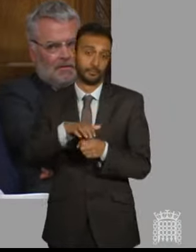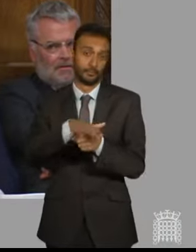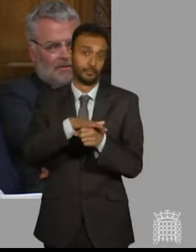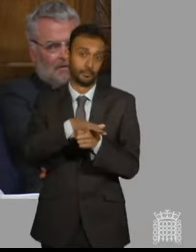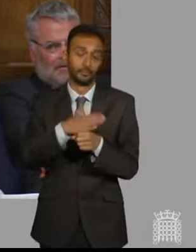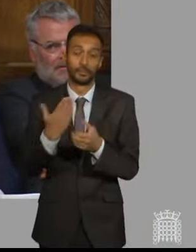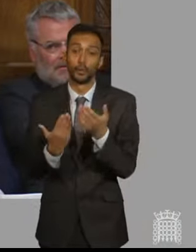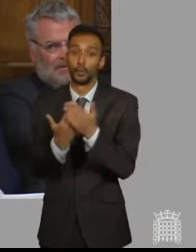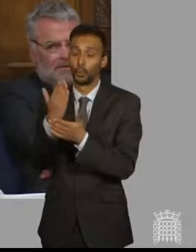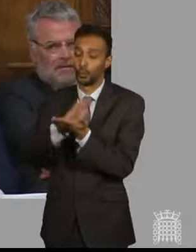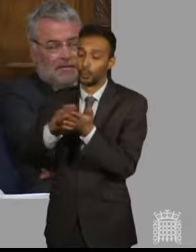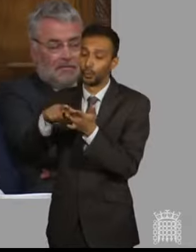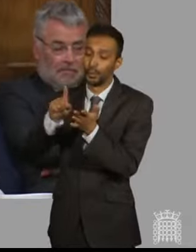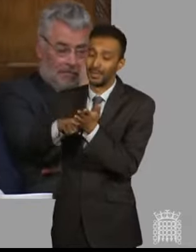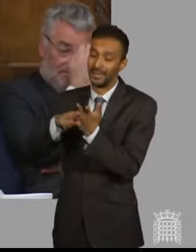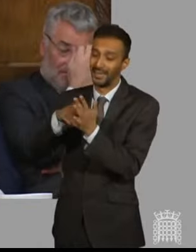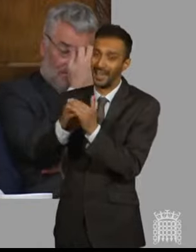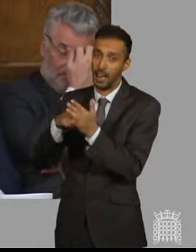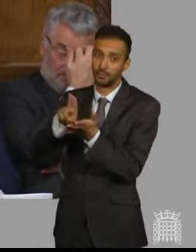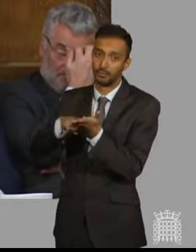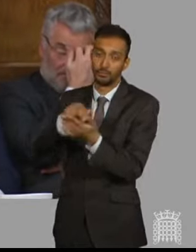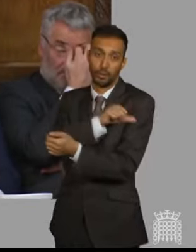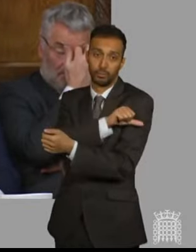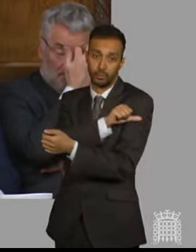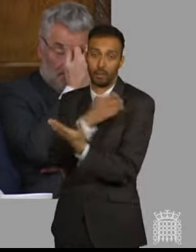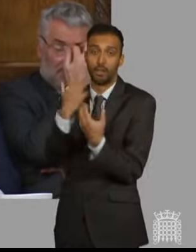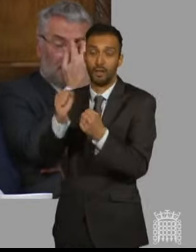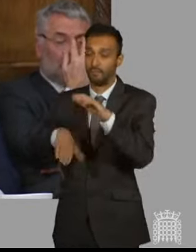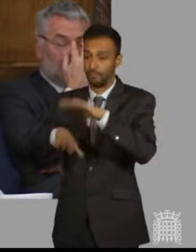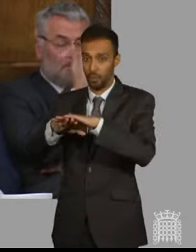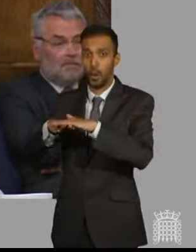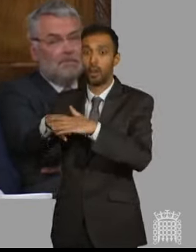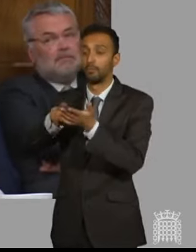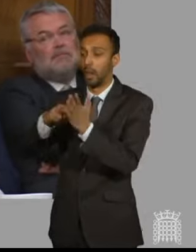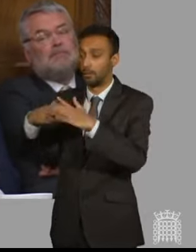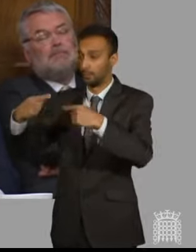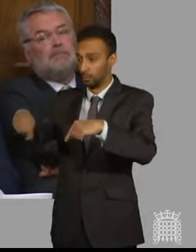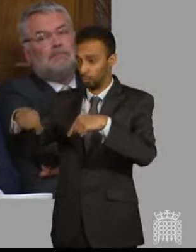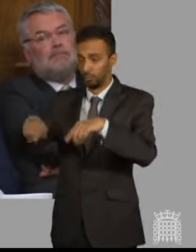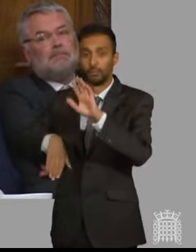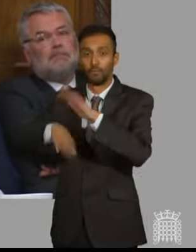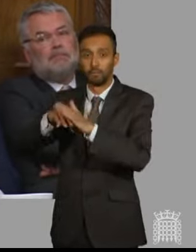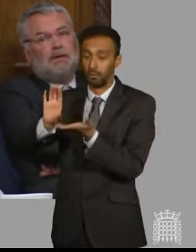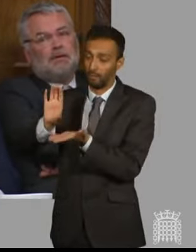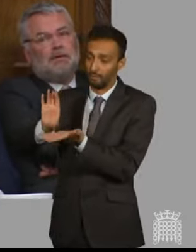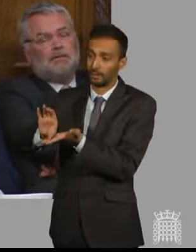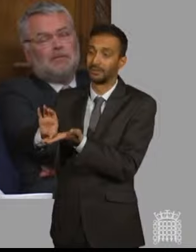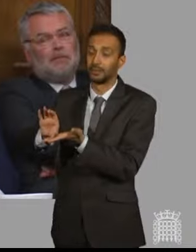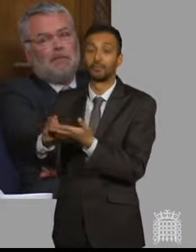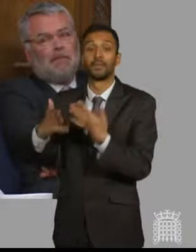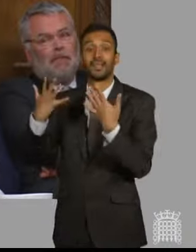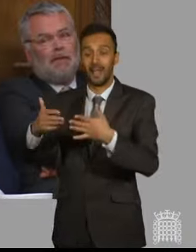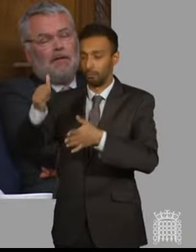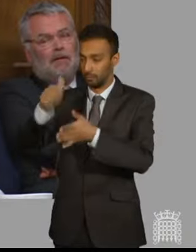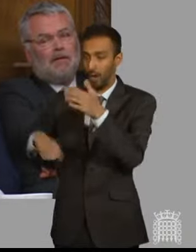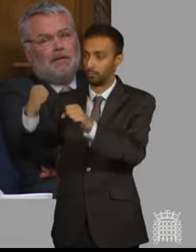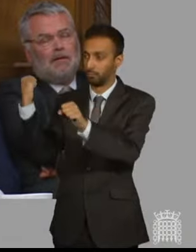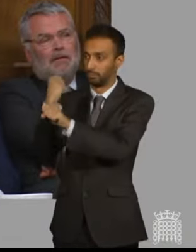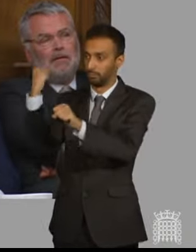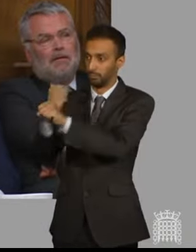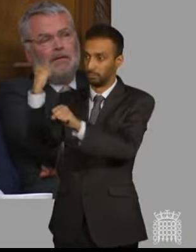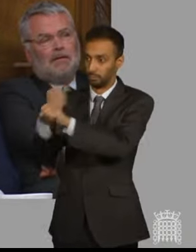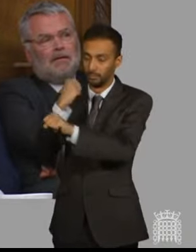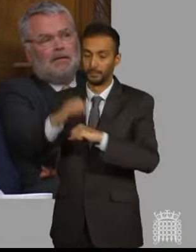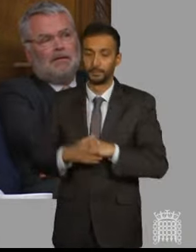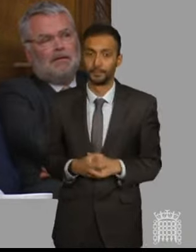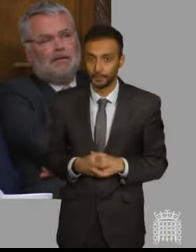full funding and enabling works is well underway. Would my right honourable friend, the Prime Minister, agree with me that this